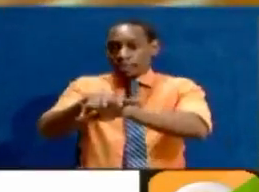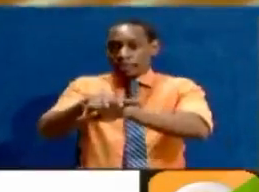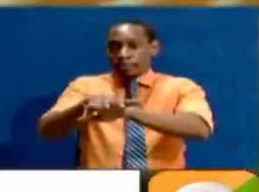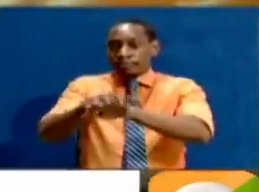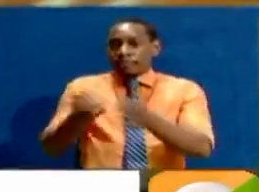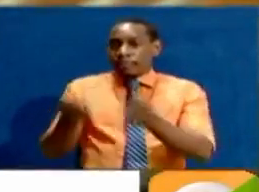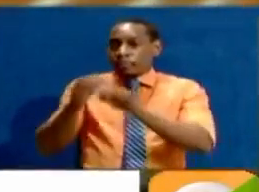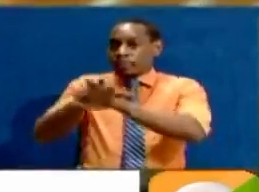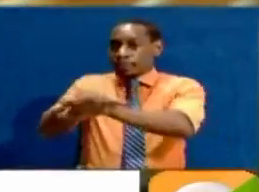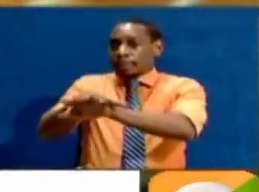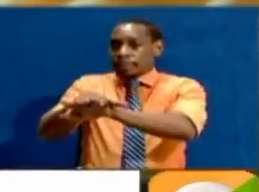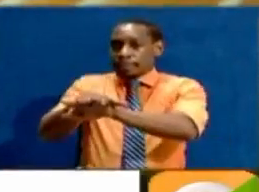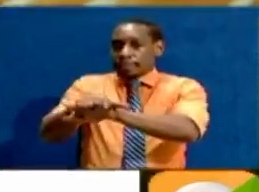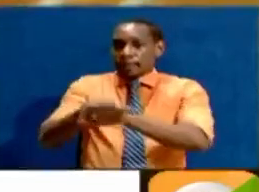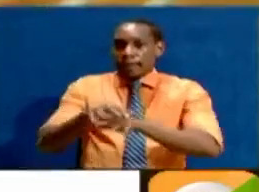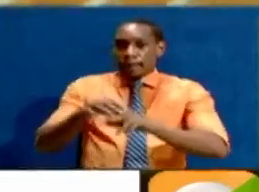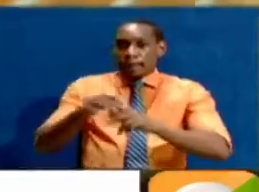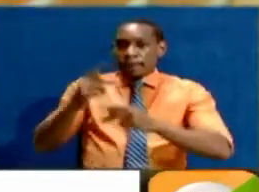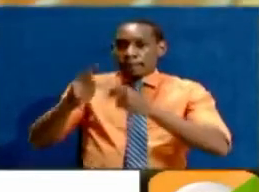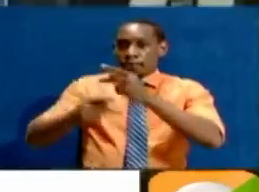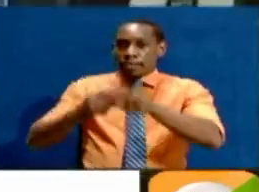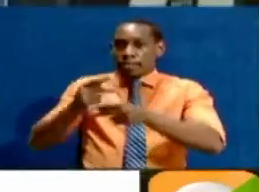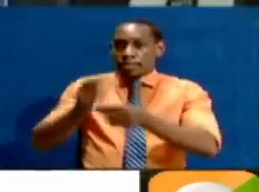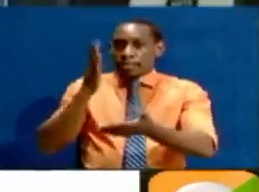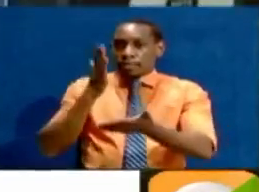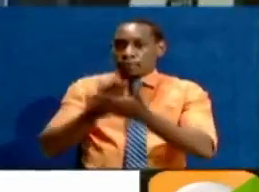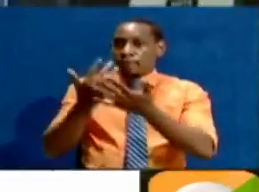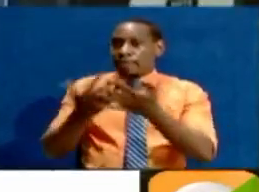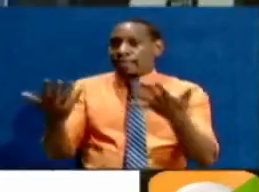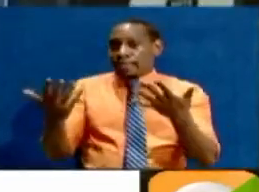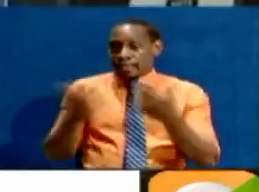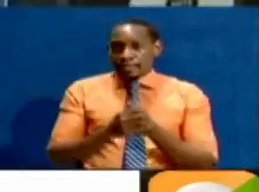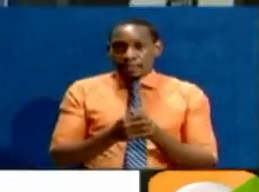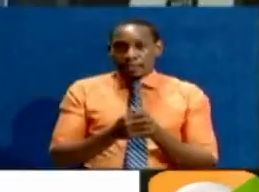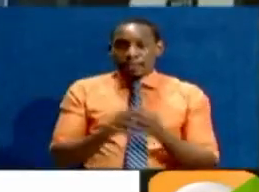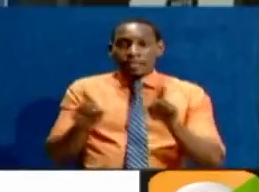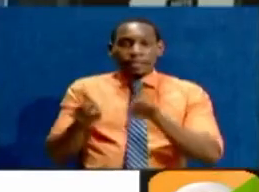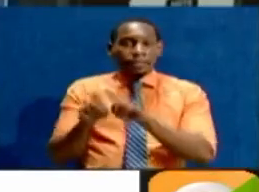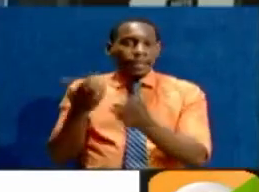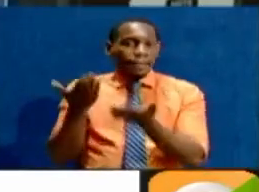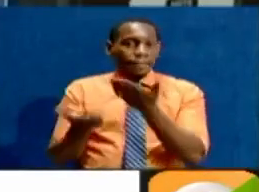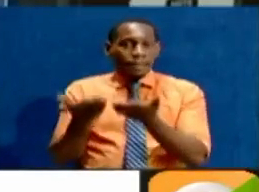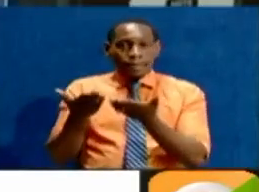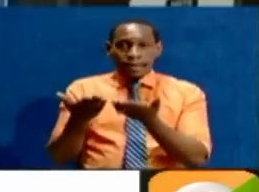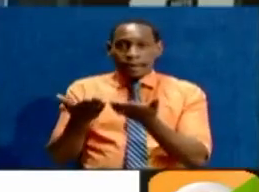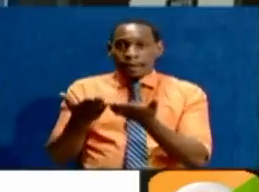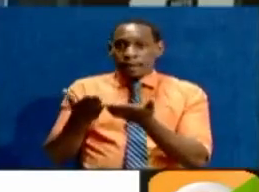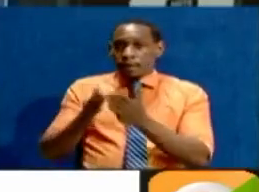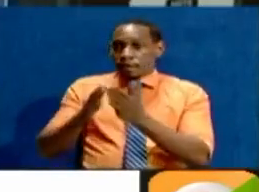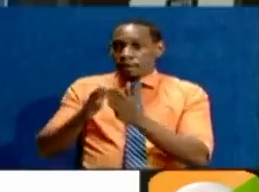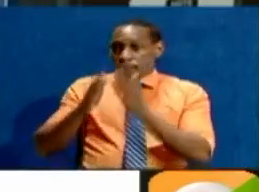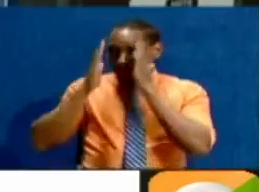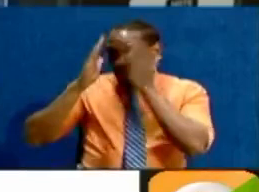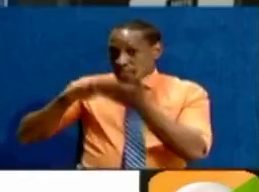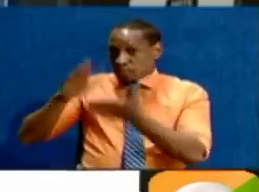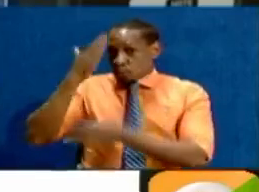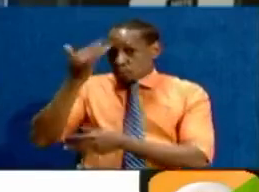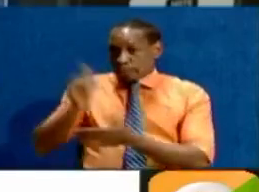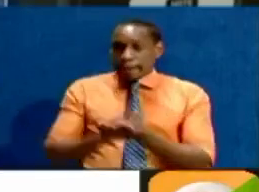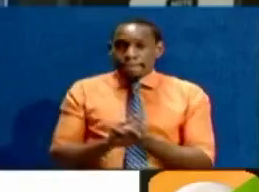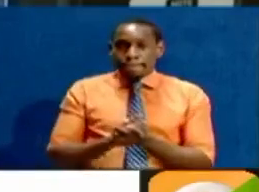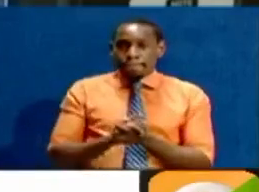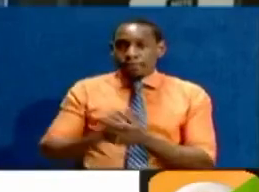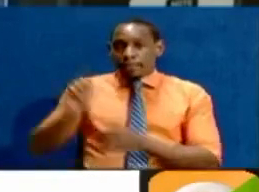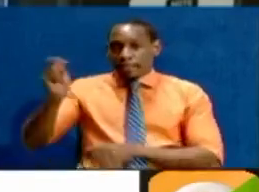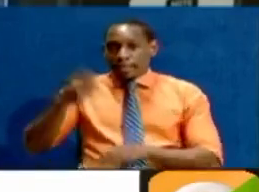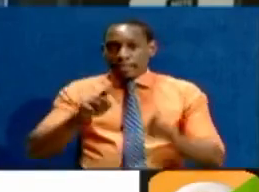have streamlined the procedures for validating these things and maybe to give it more attention, because it is not only